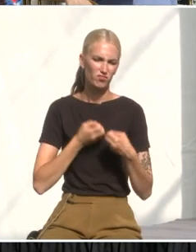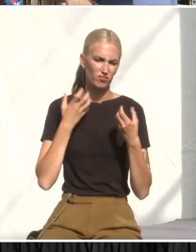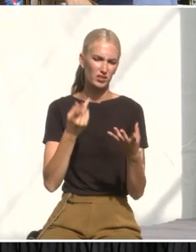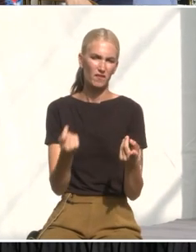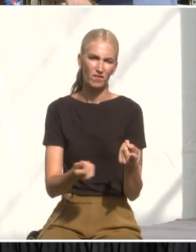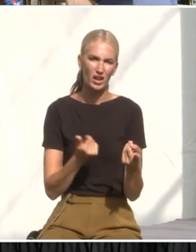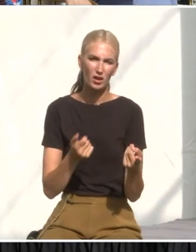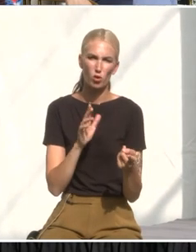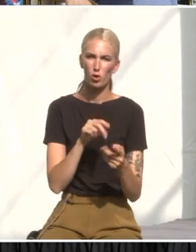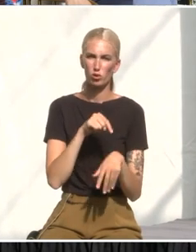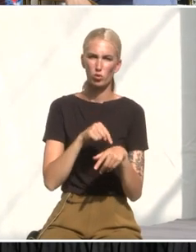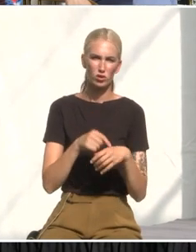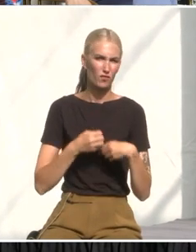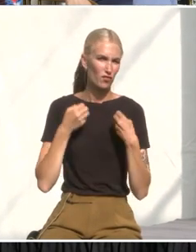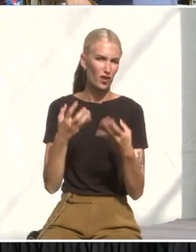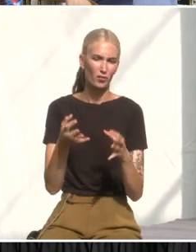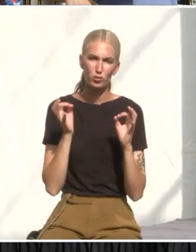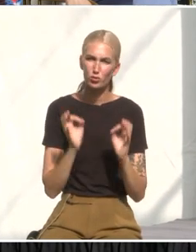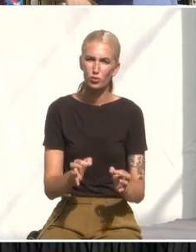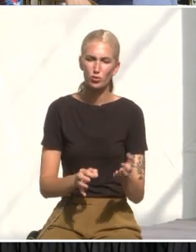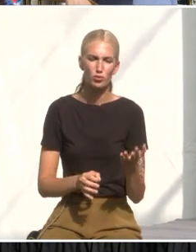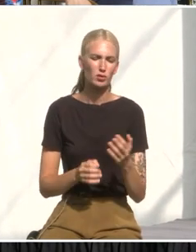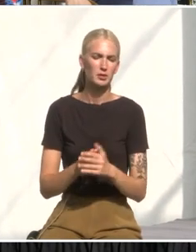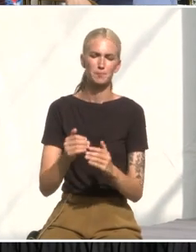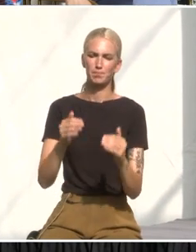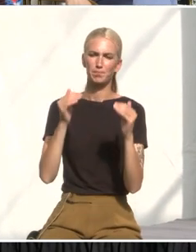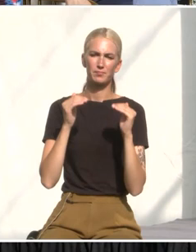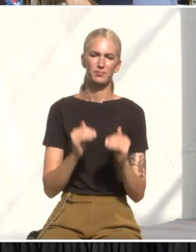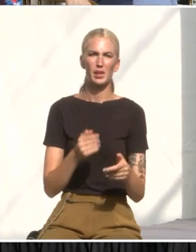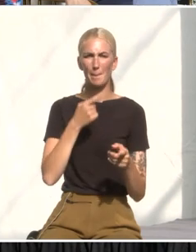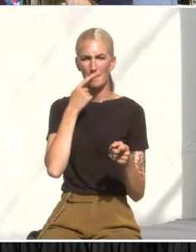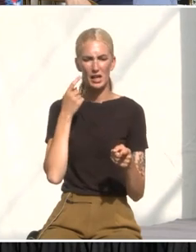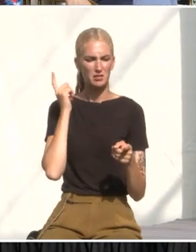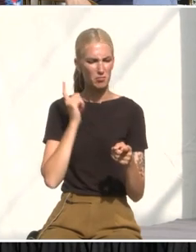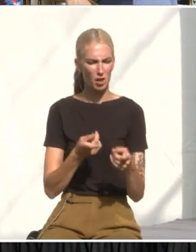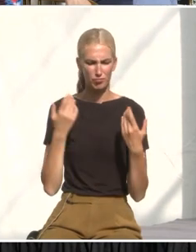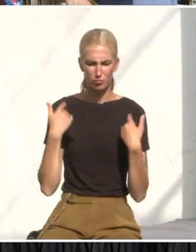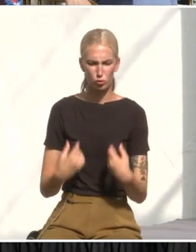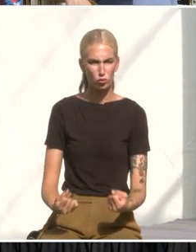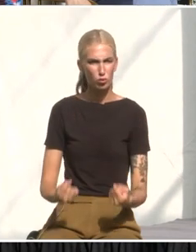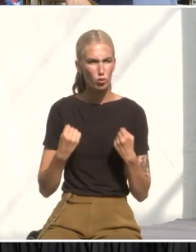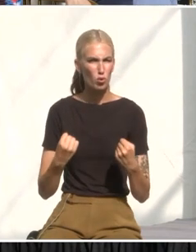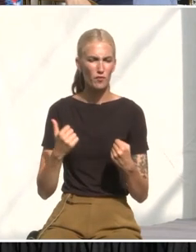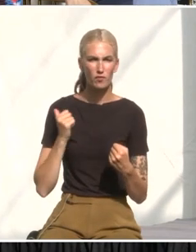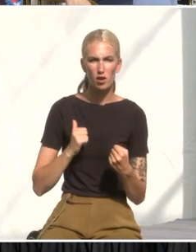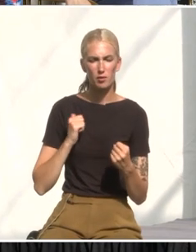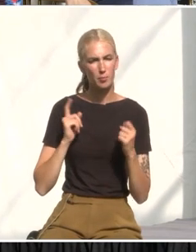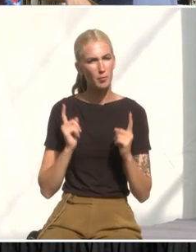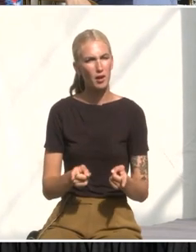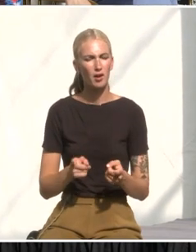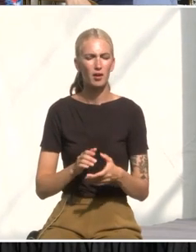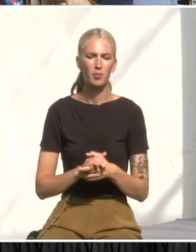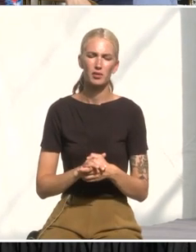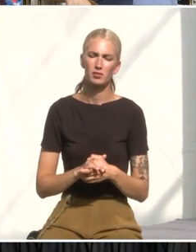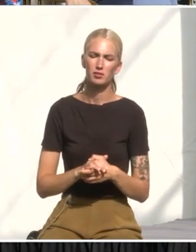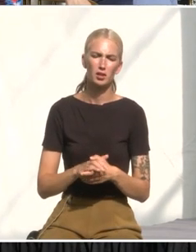their feelings. There is a common belief that men must be physically strong and resilient. I'm not